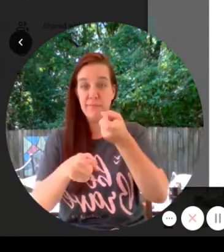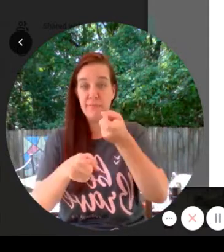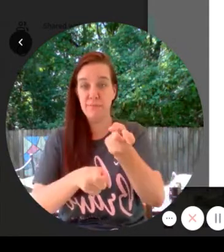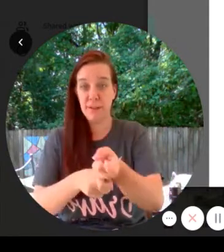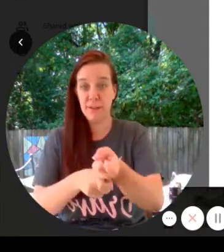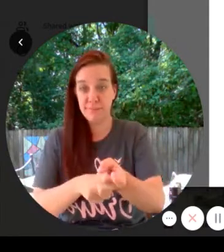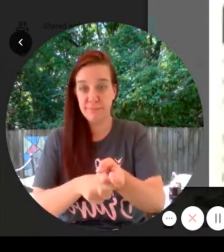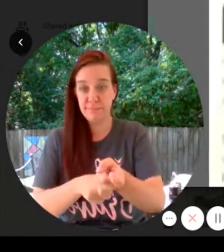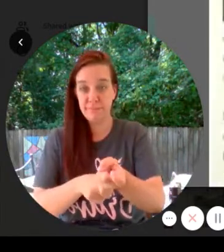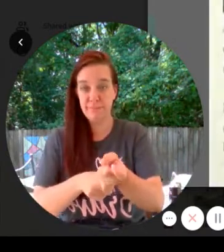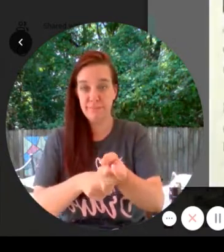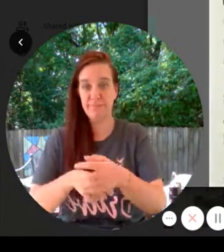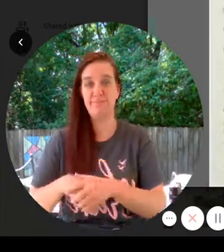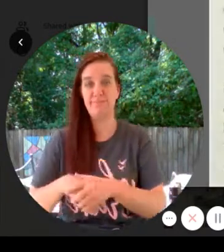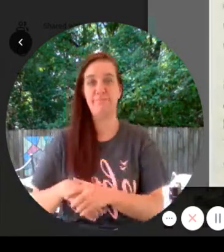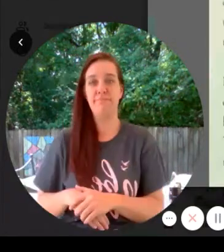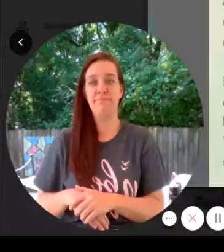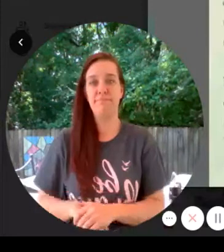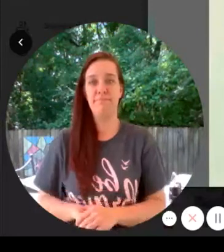prank.